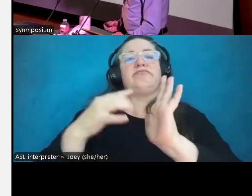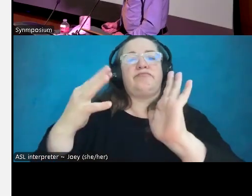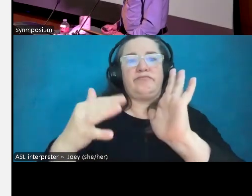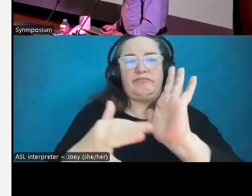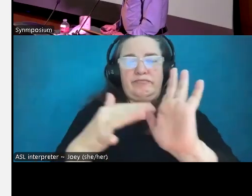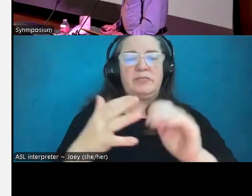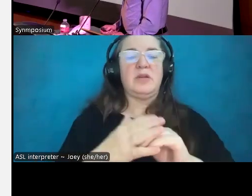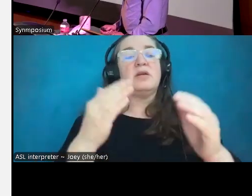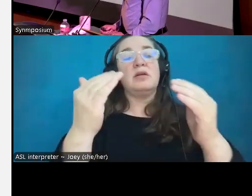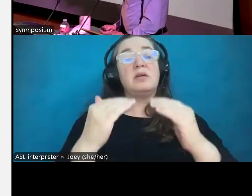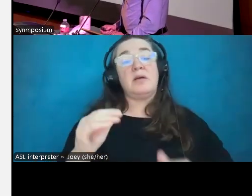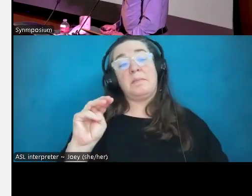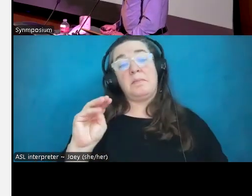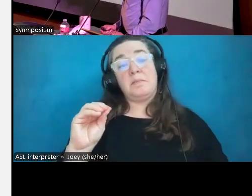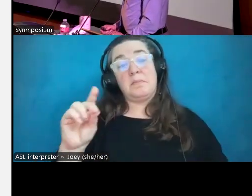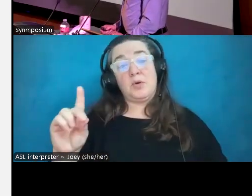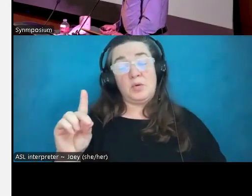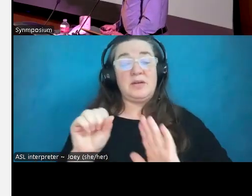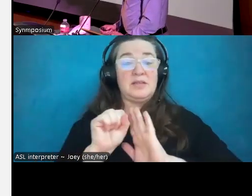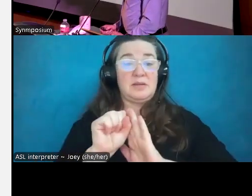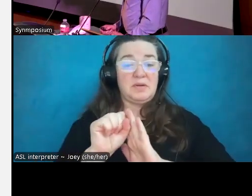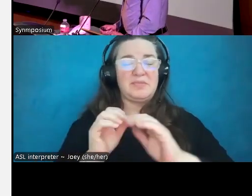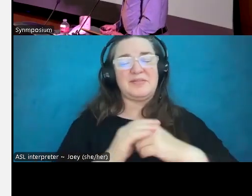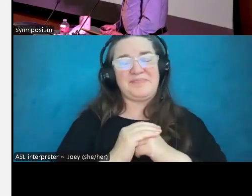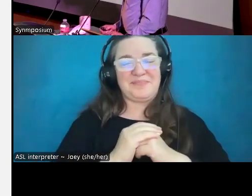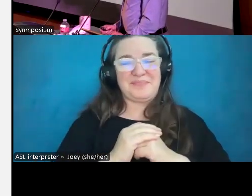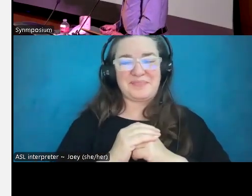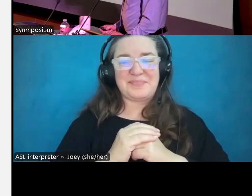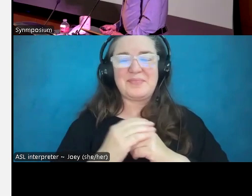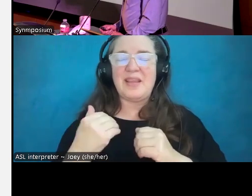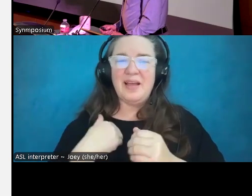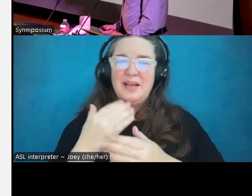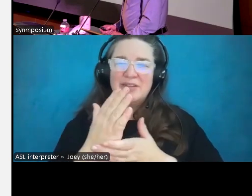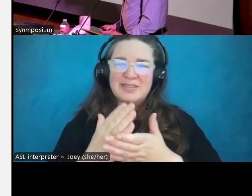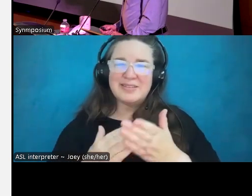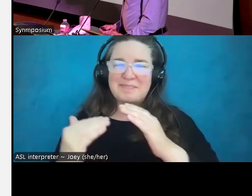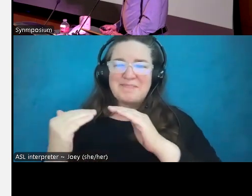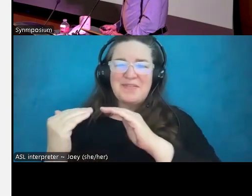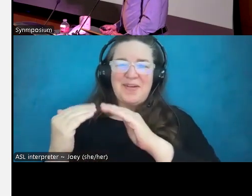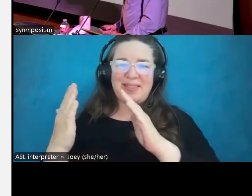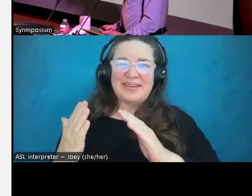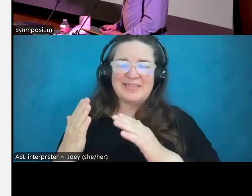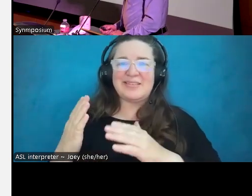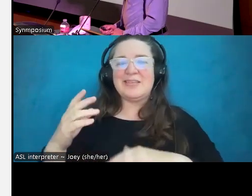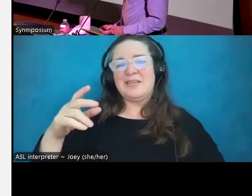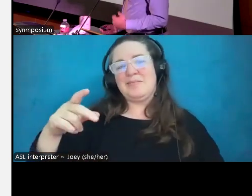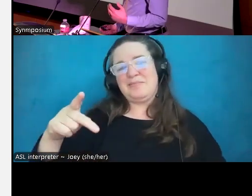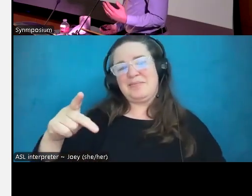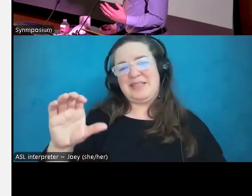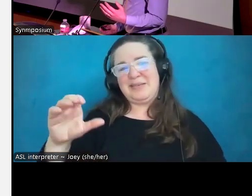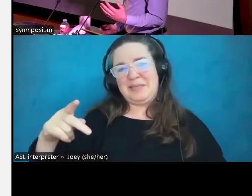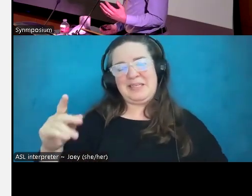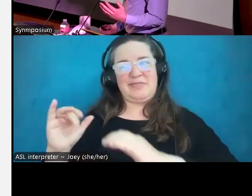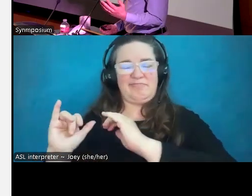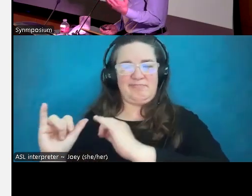Mood symptoms. So, I have some colleagues and primary care docs I know who, if the patient is distraught